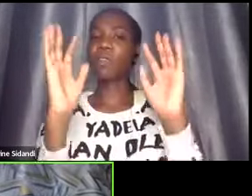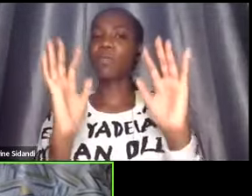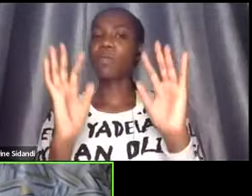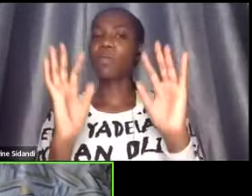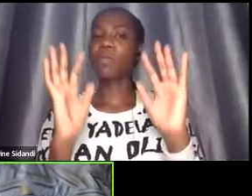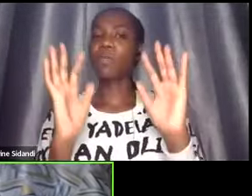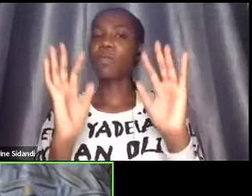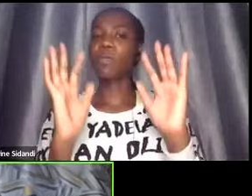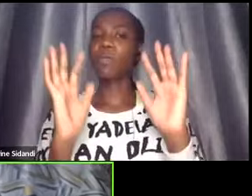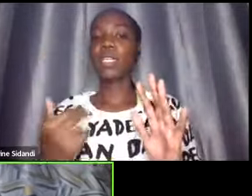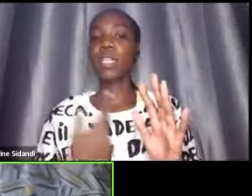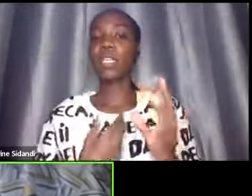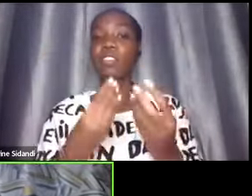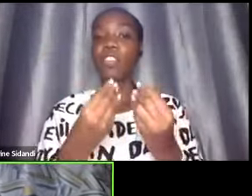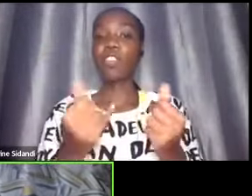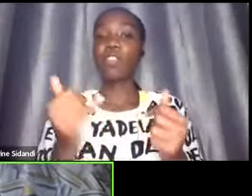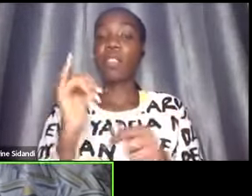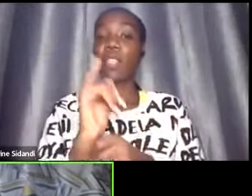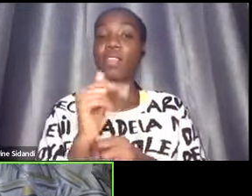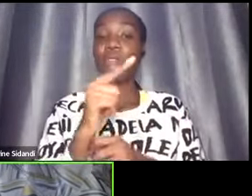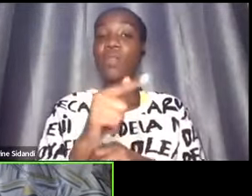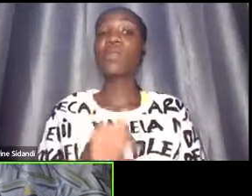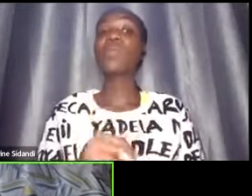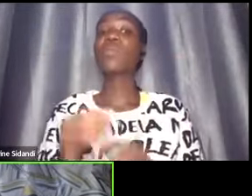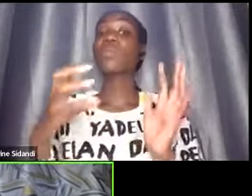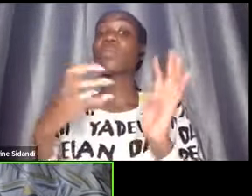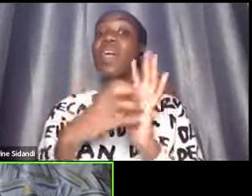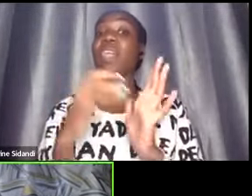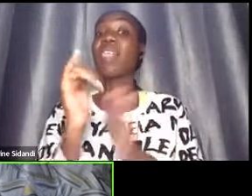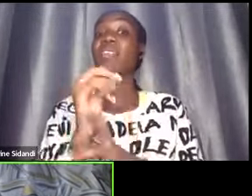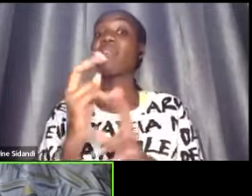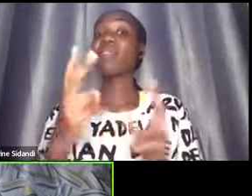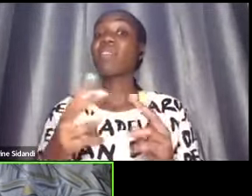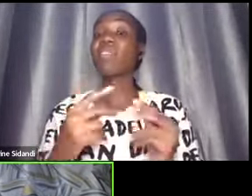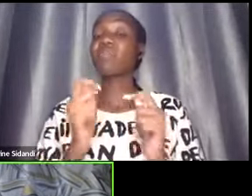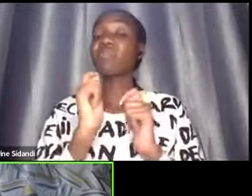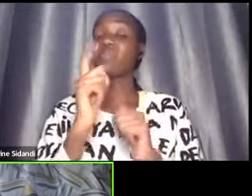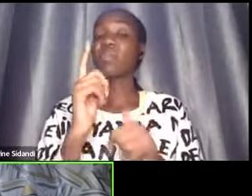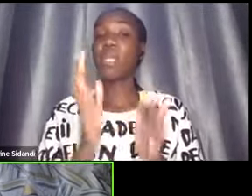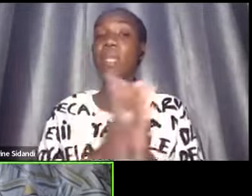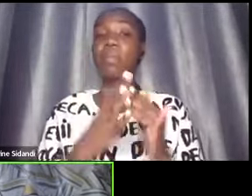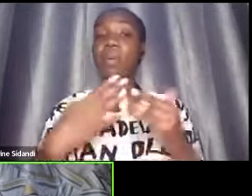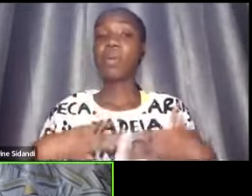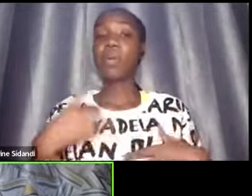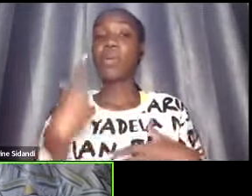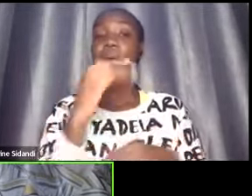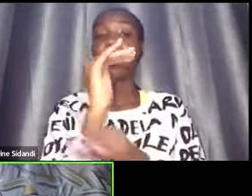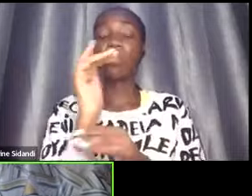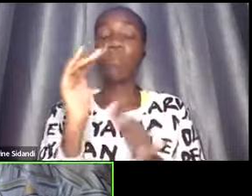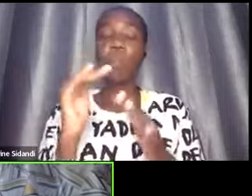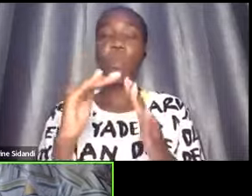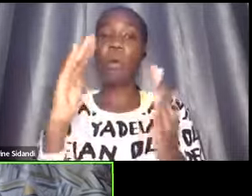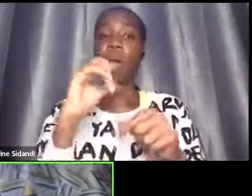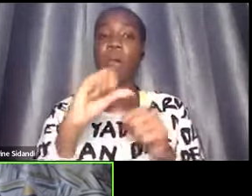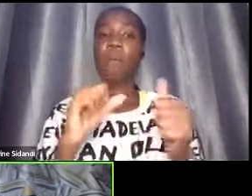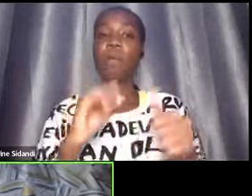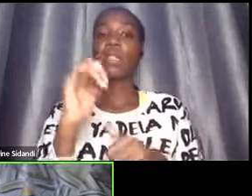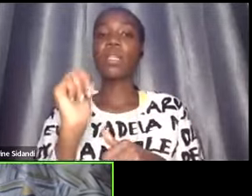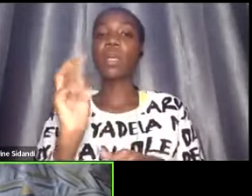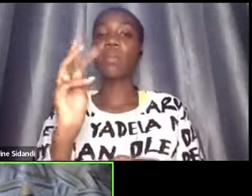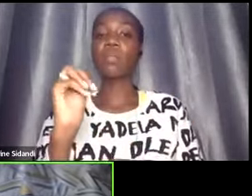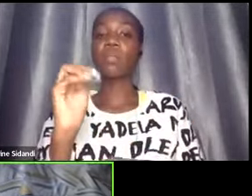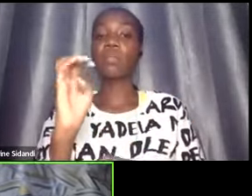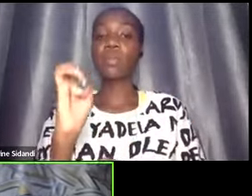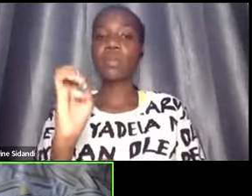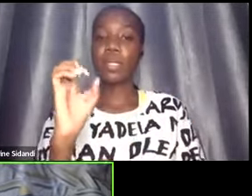that you indicated is quite expensive. And for those of you who are asking more about Mr. James and the courses, he